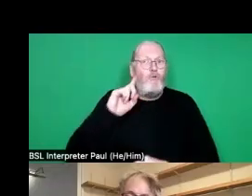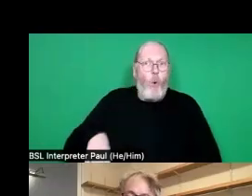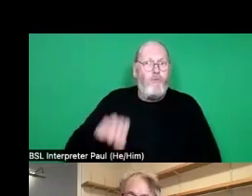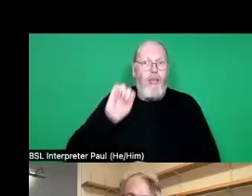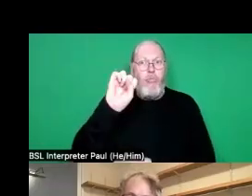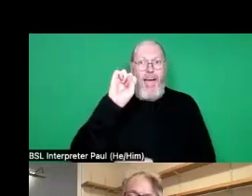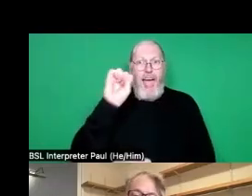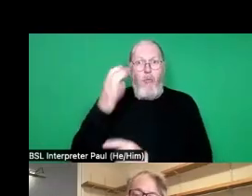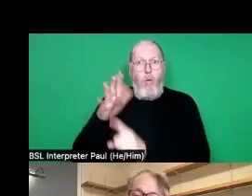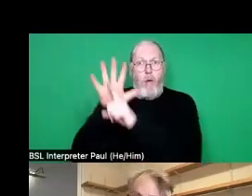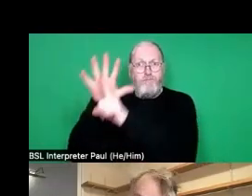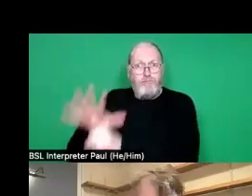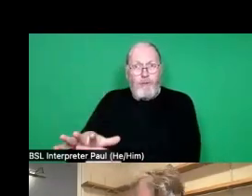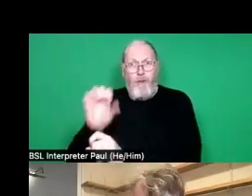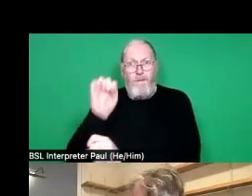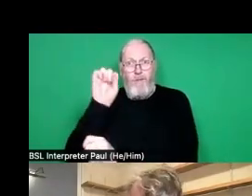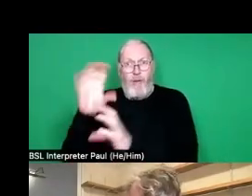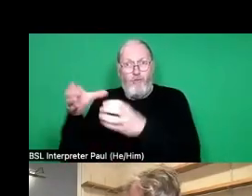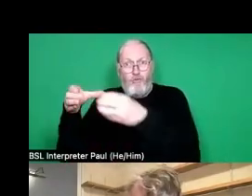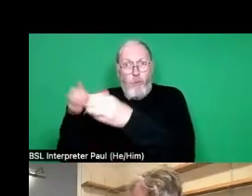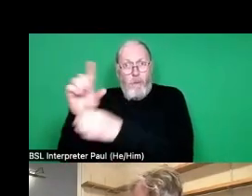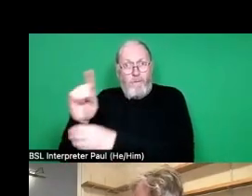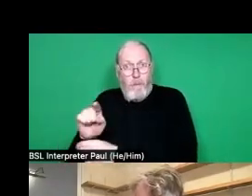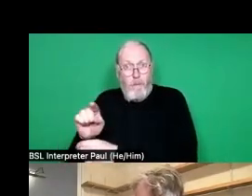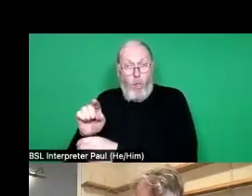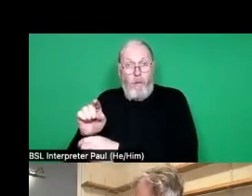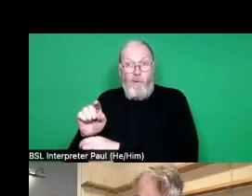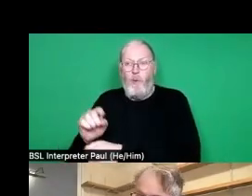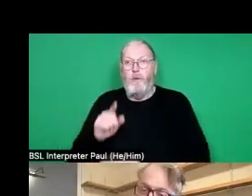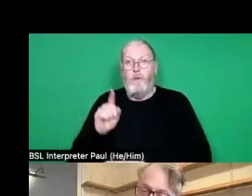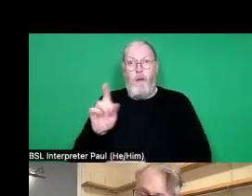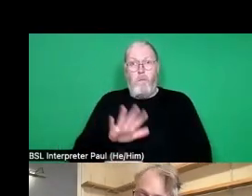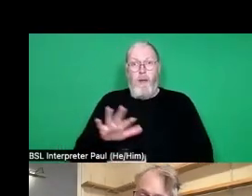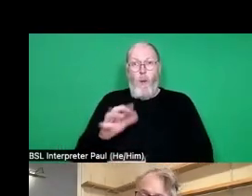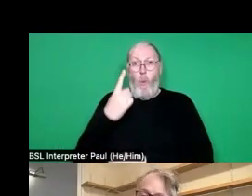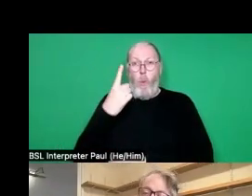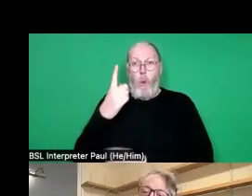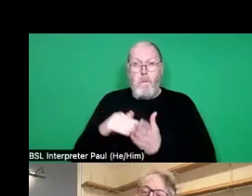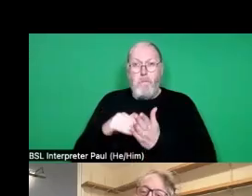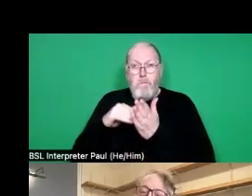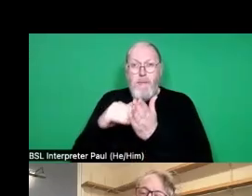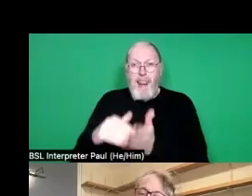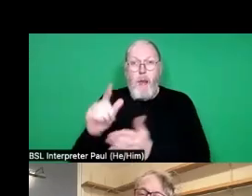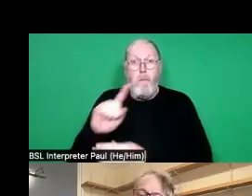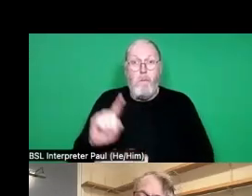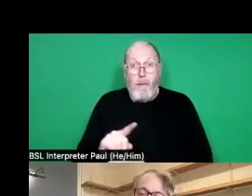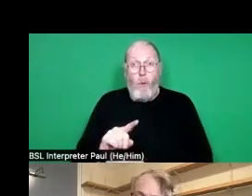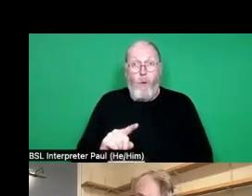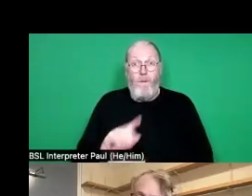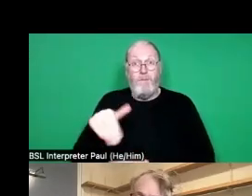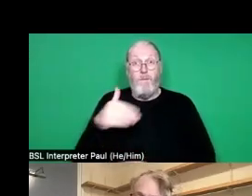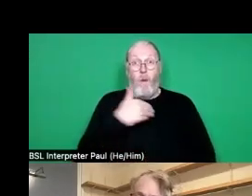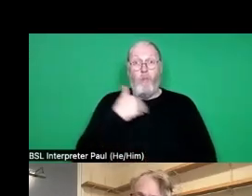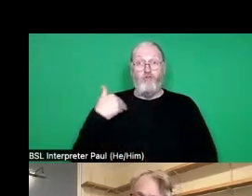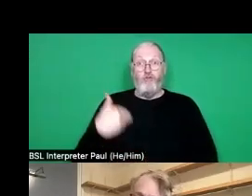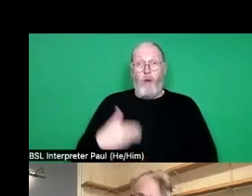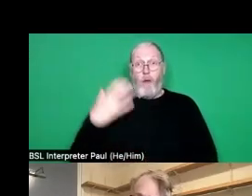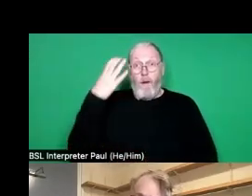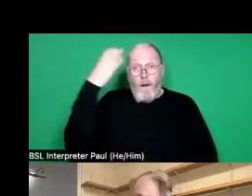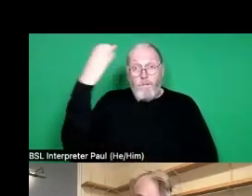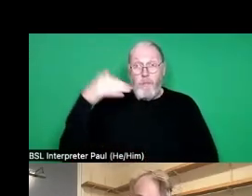you're talking about a million people have been sort of picked up. There's cotton